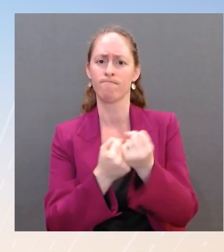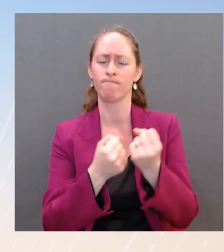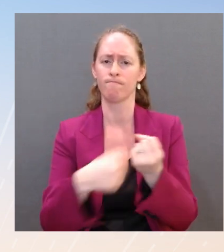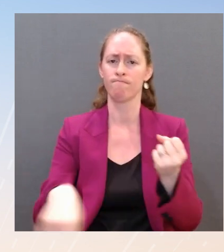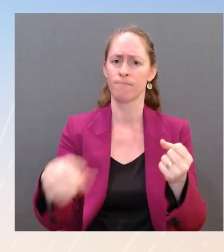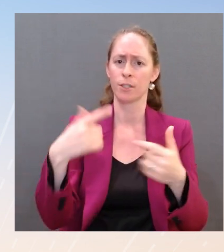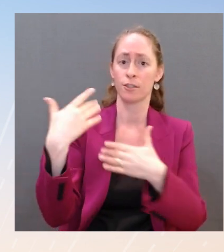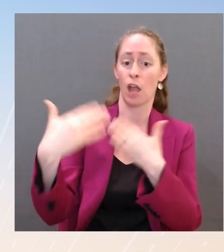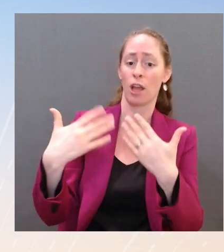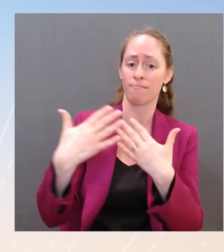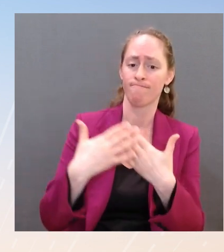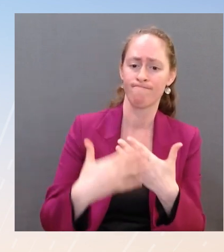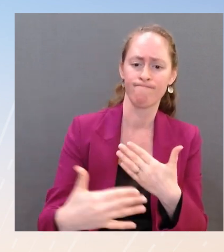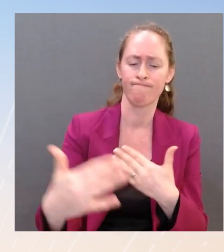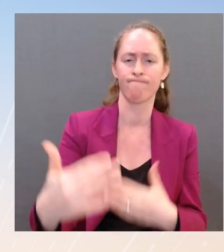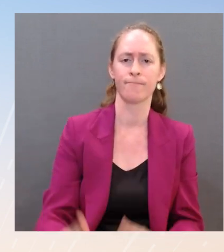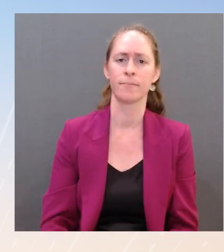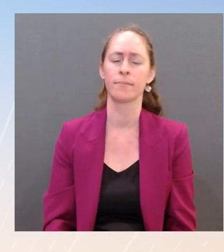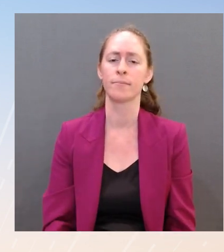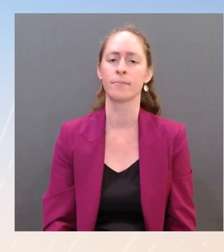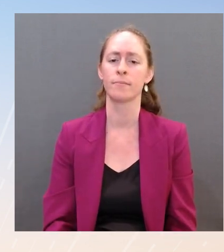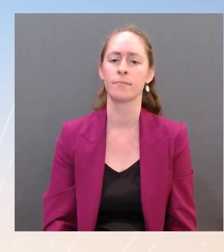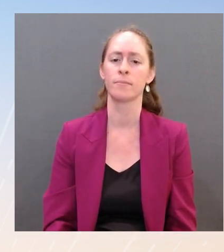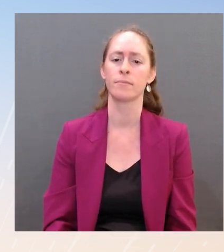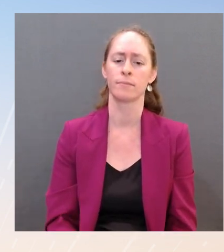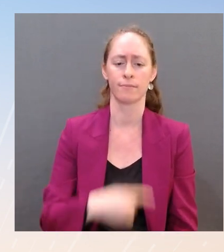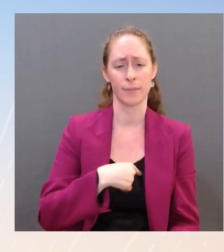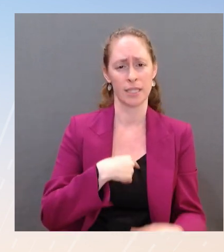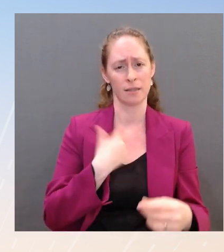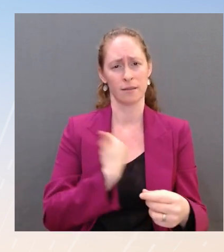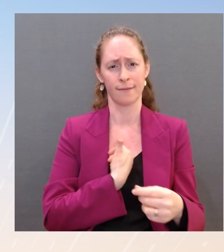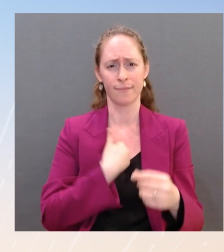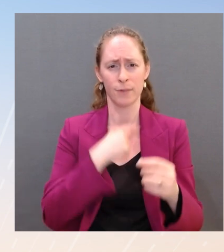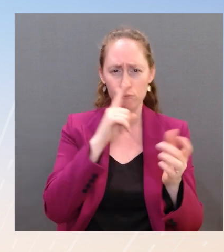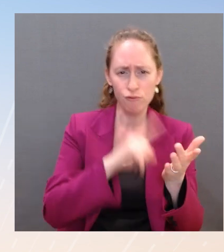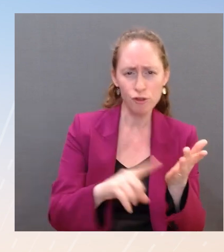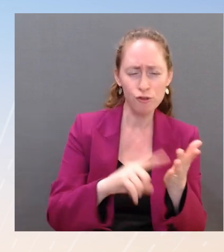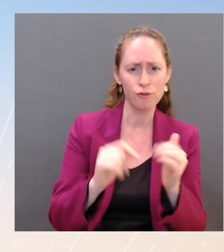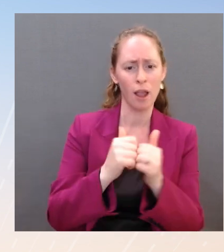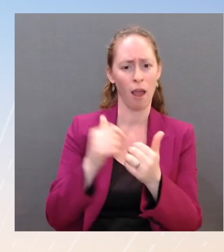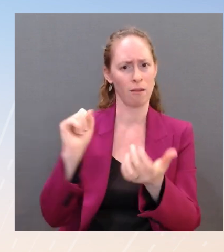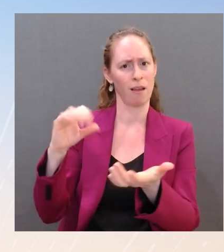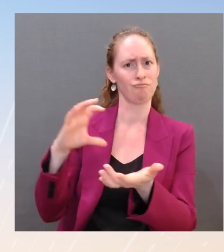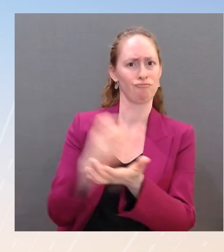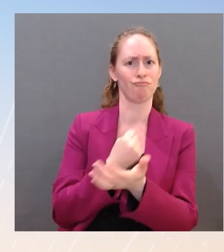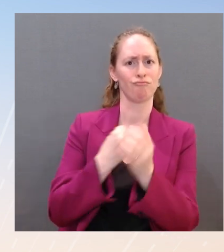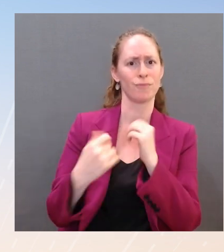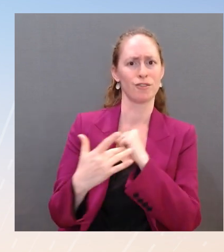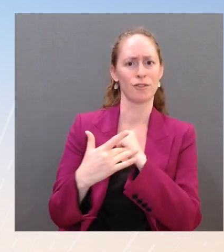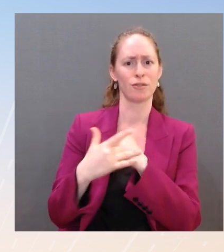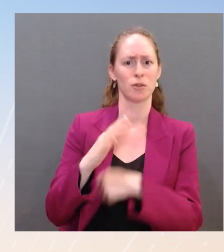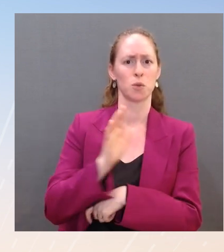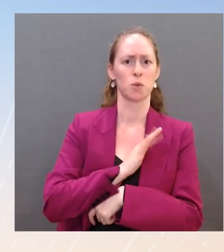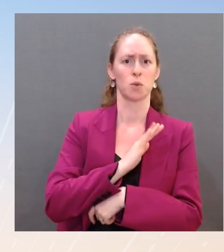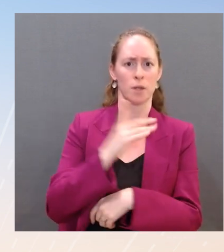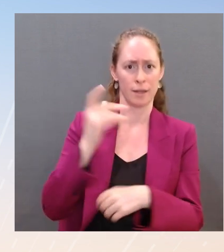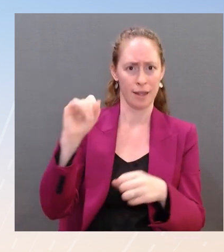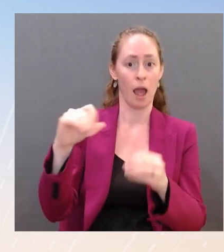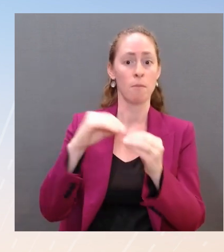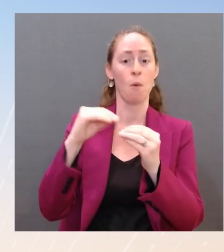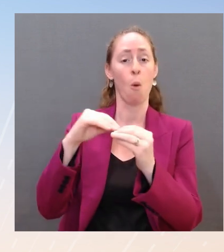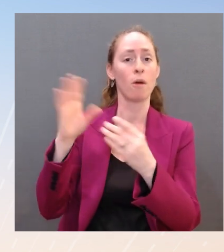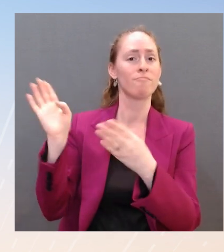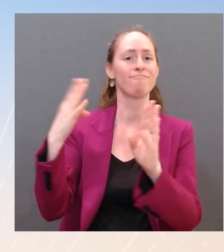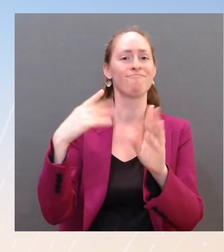at how we can leverage technology to destigmatize mental health in Asian communities. I make mental health apps. I take